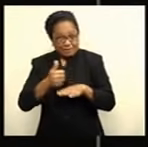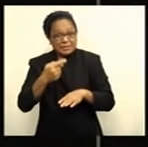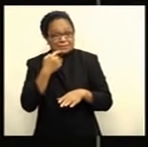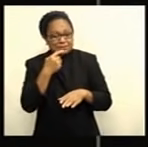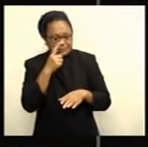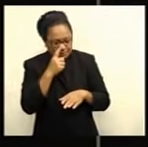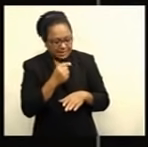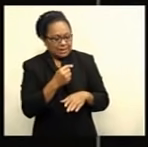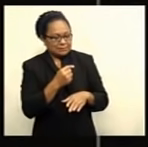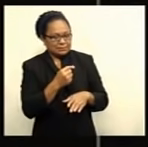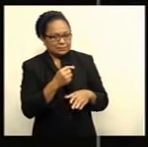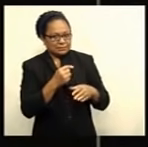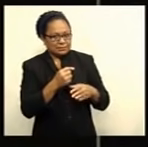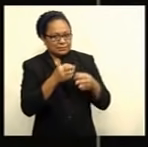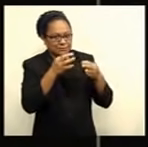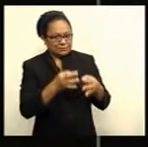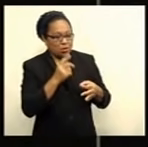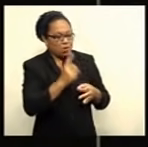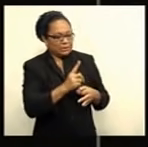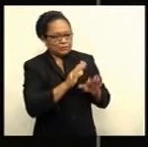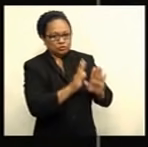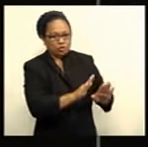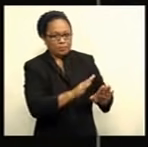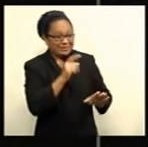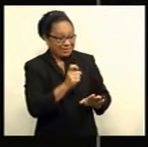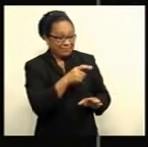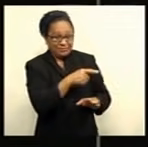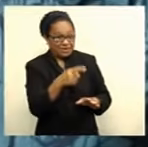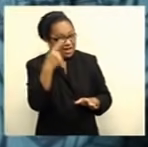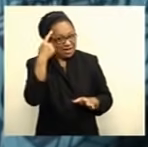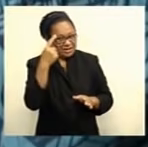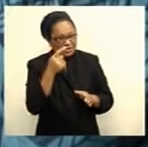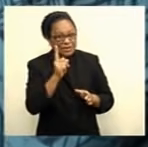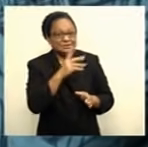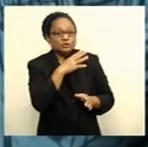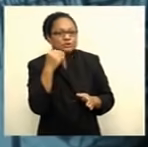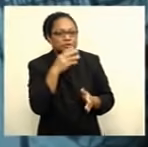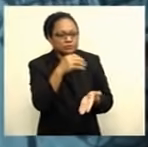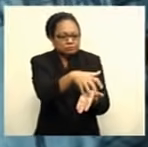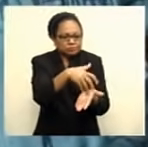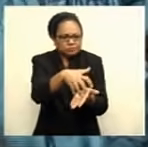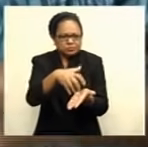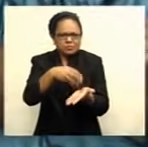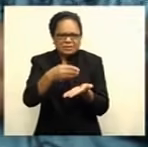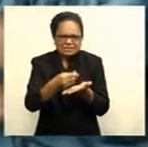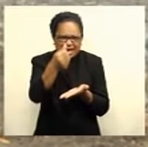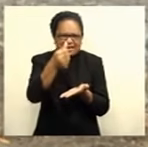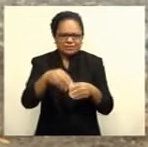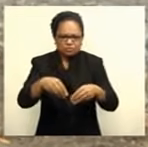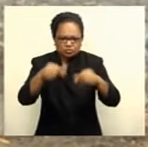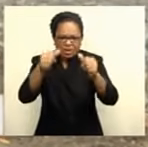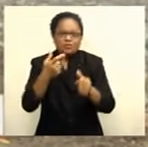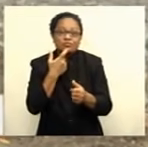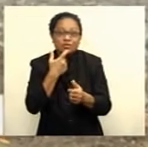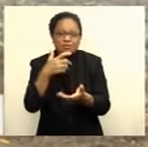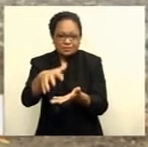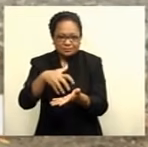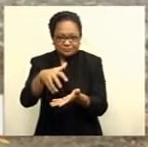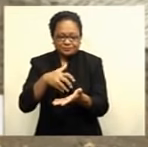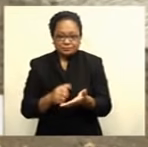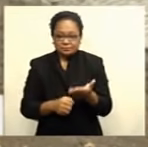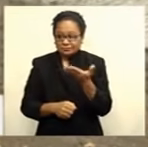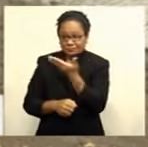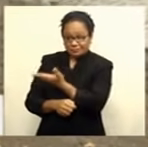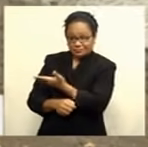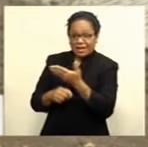seen illegally extracting sand, soil or gravel. Assistant Minister for Lands, Josefa